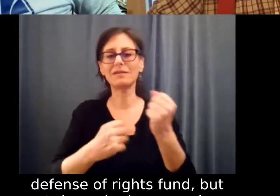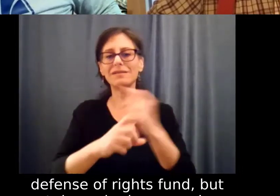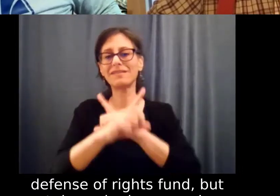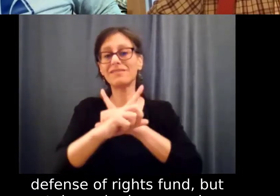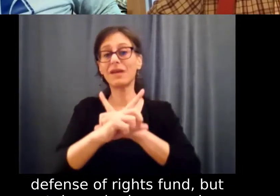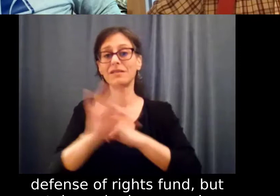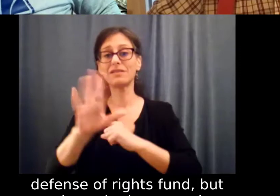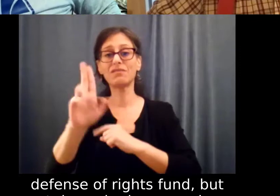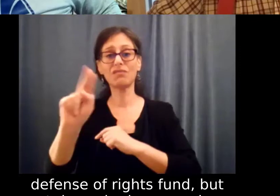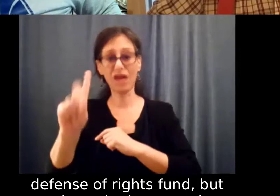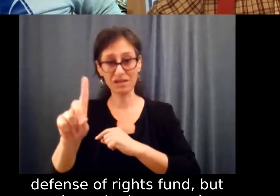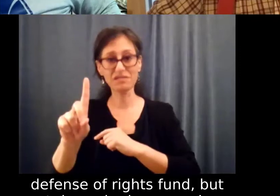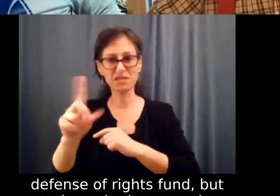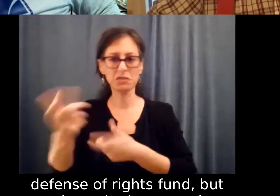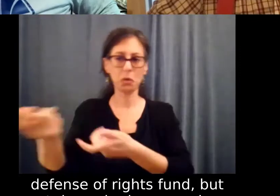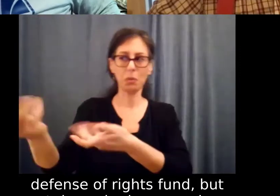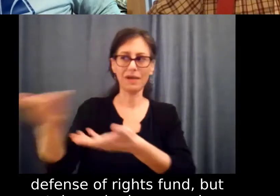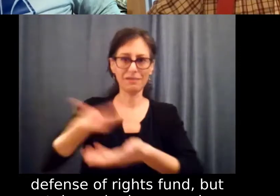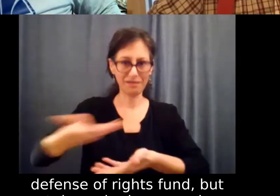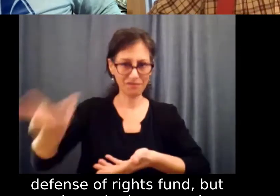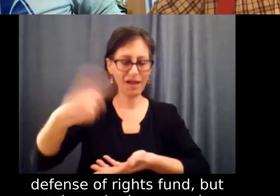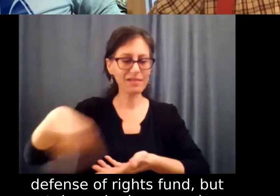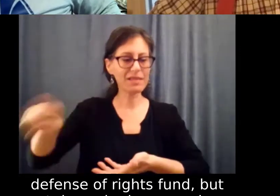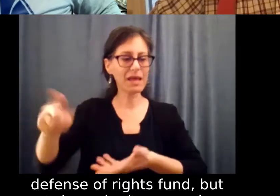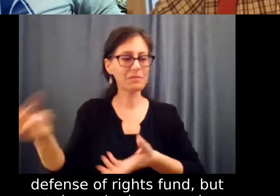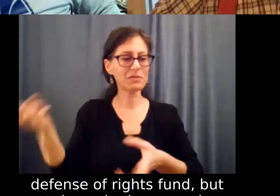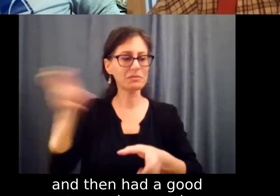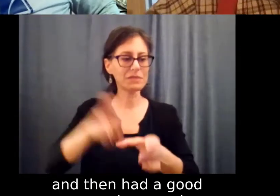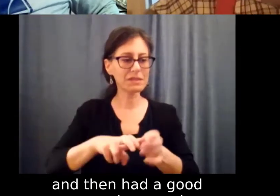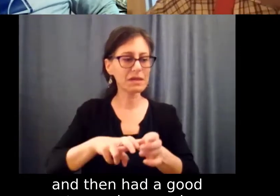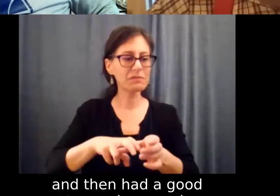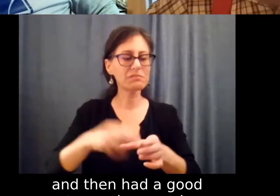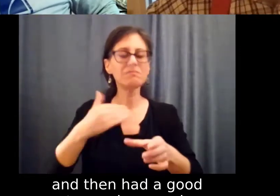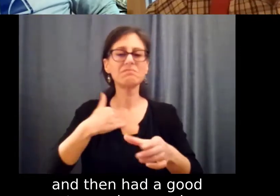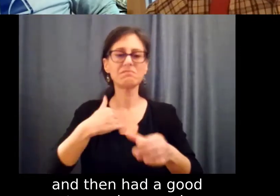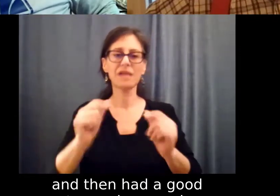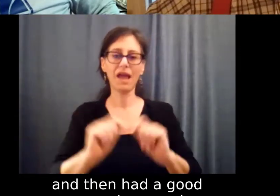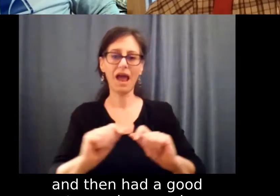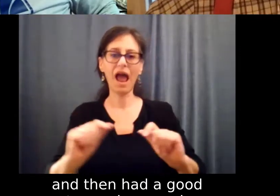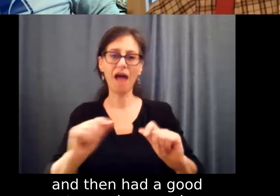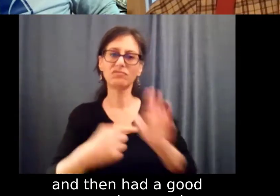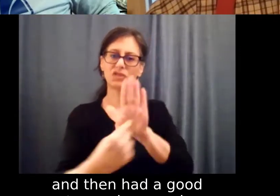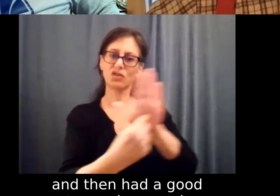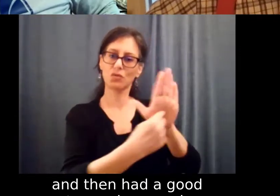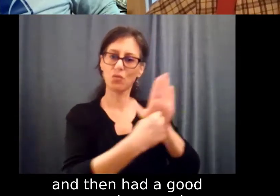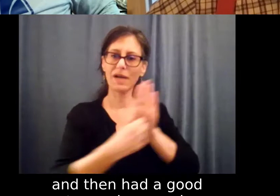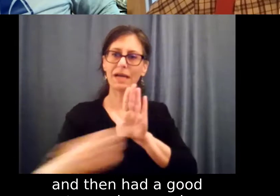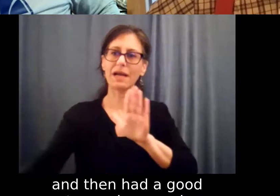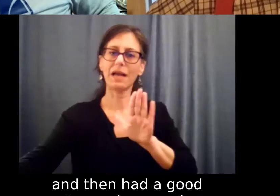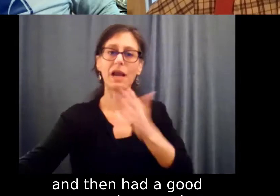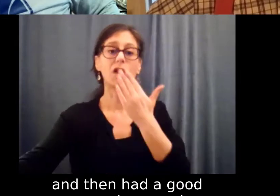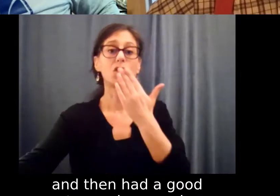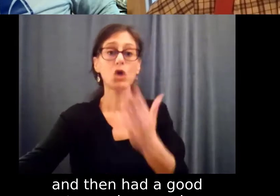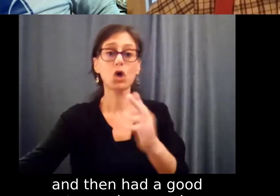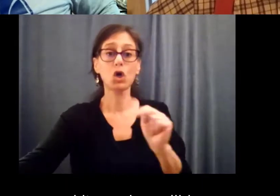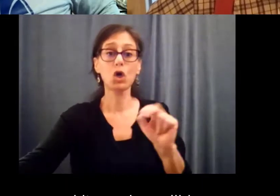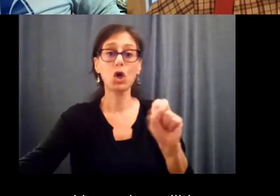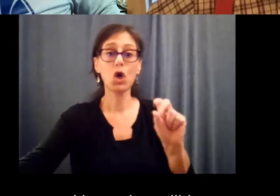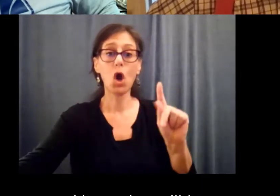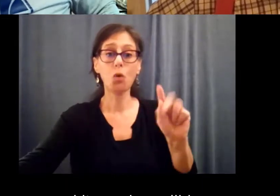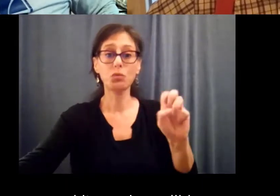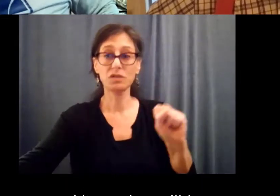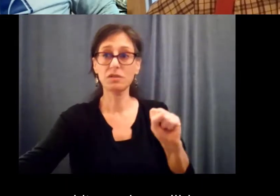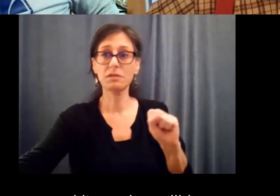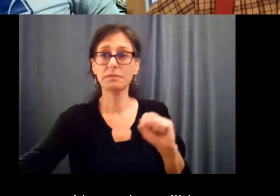already sitting, but sat down and had a screening and then had a good note session.